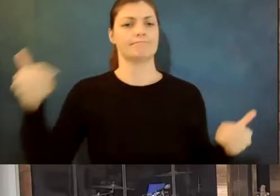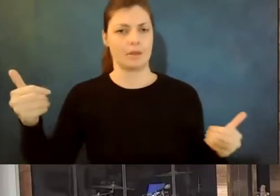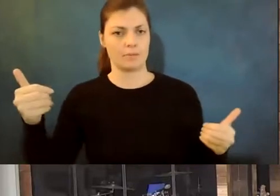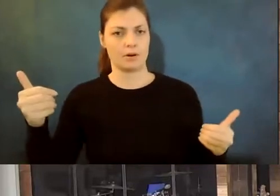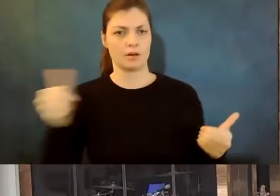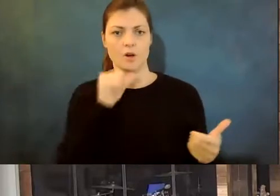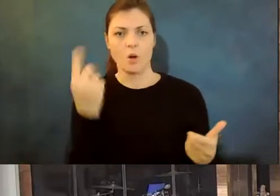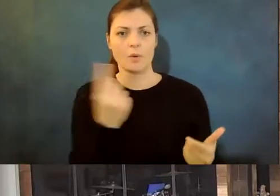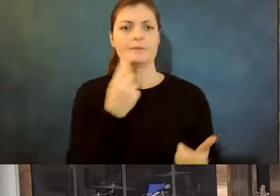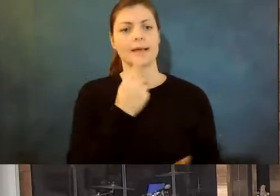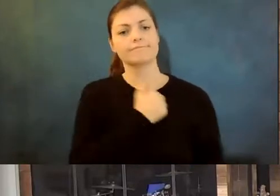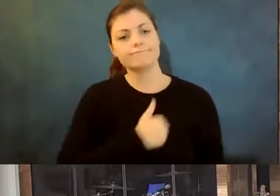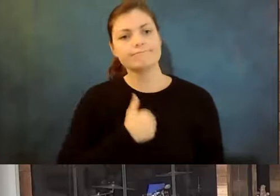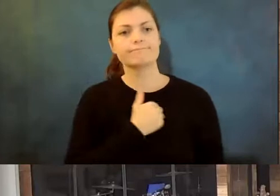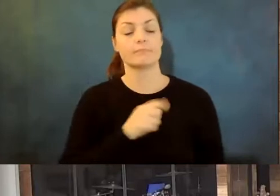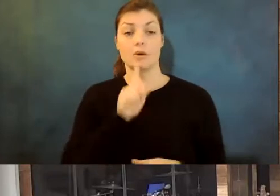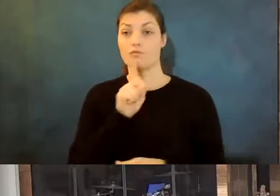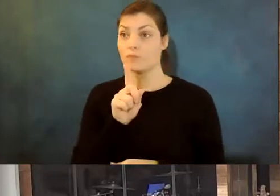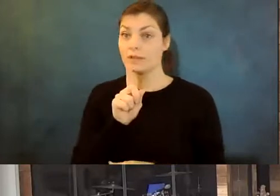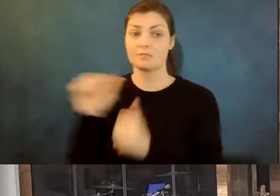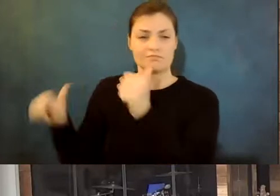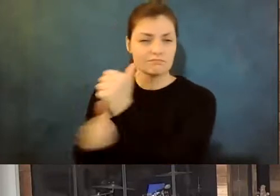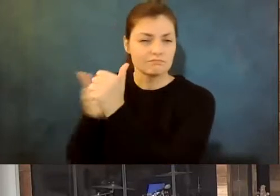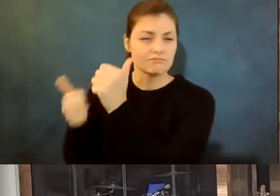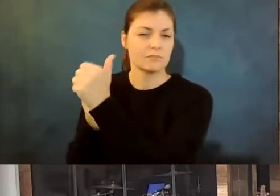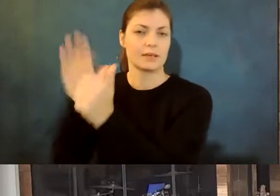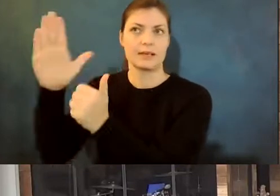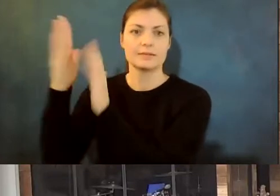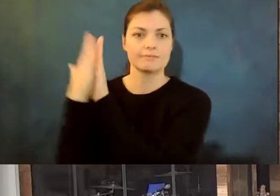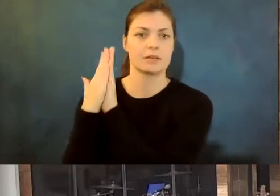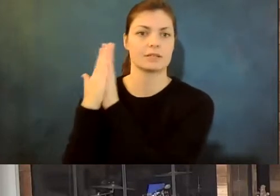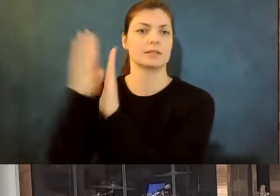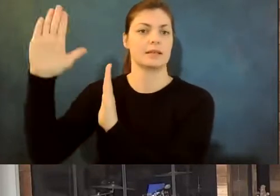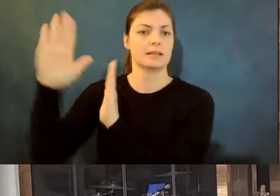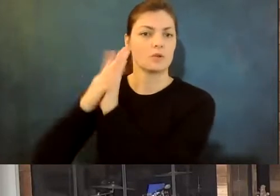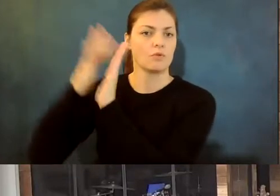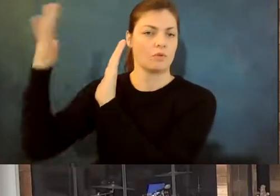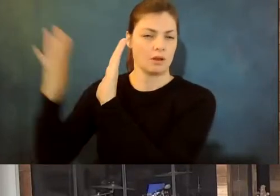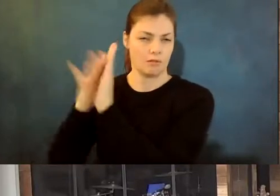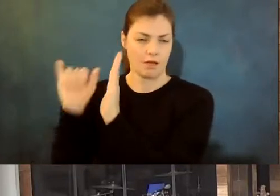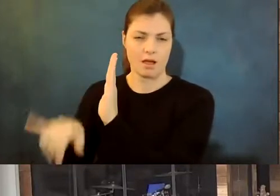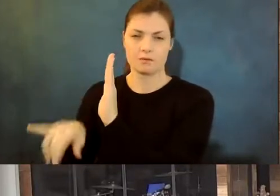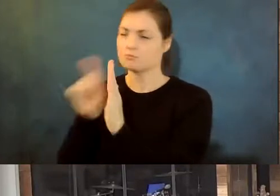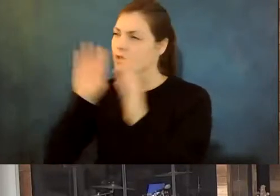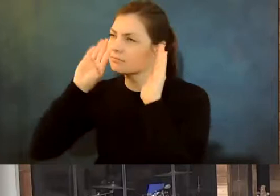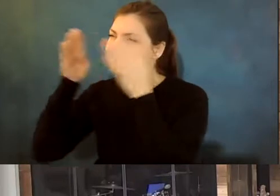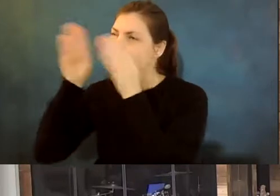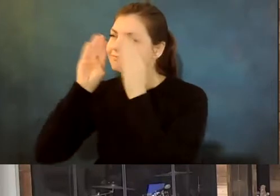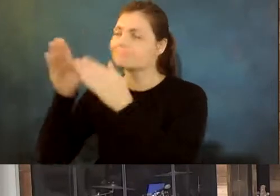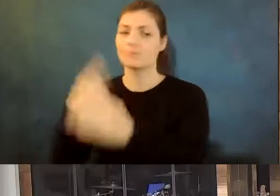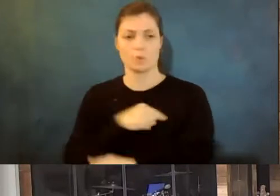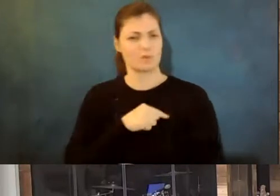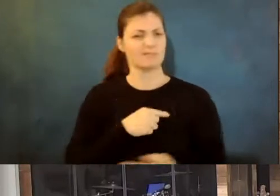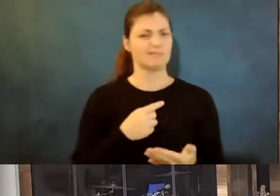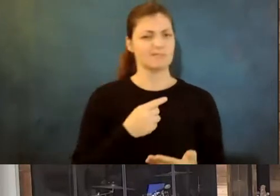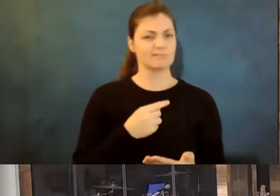presence and his glory. Pursuing his presence and his glory. We talk about pursuing God's presence. I think a